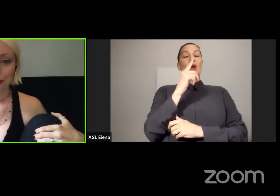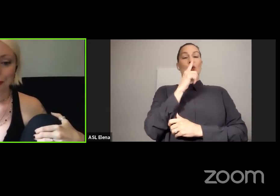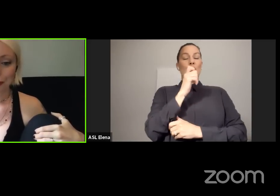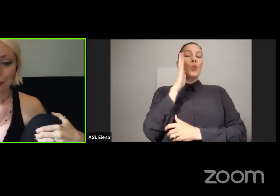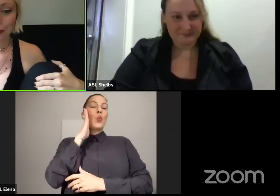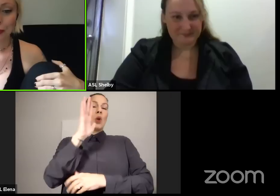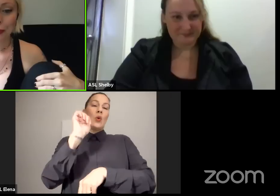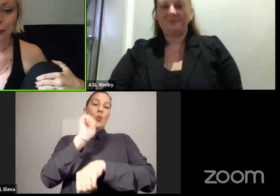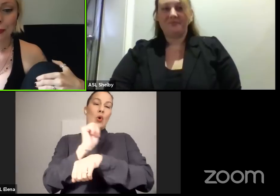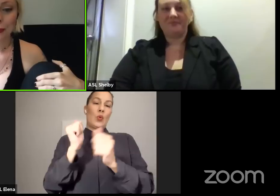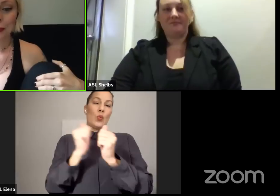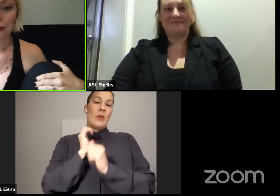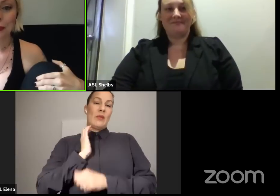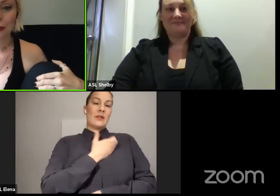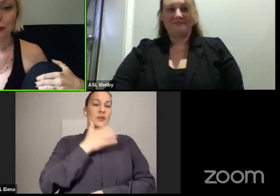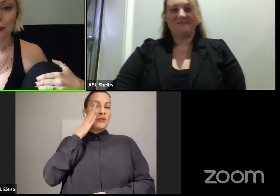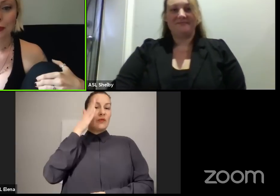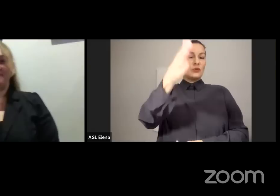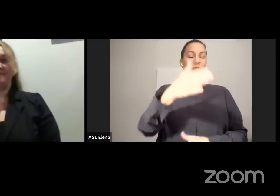much.